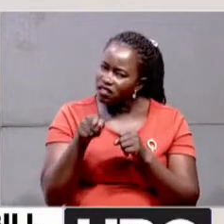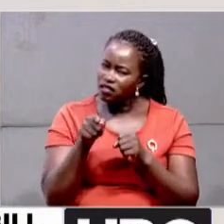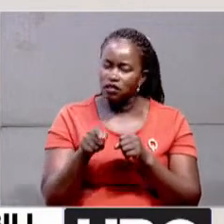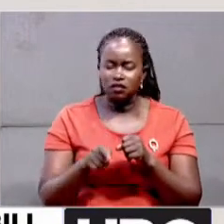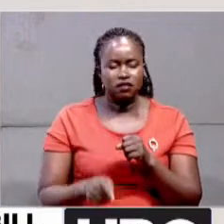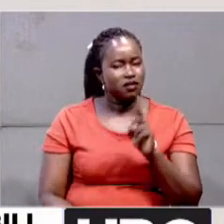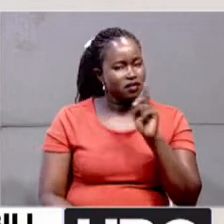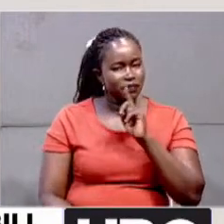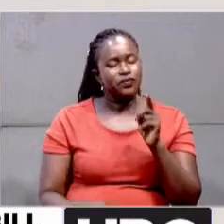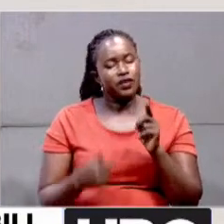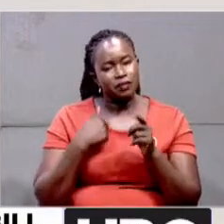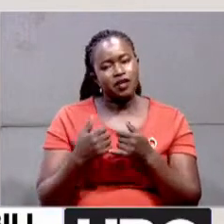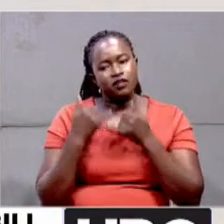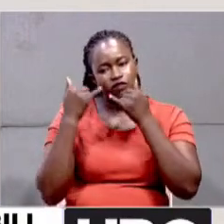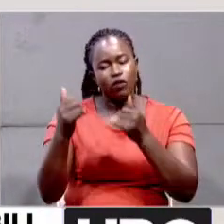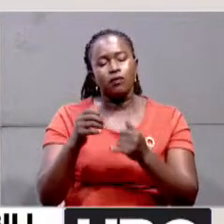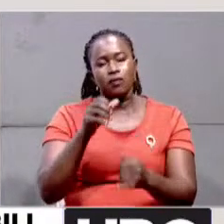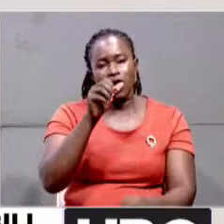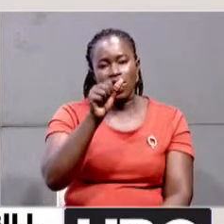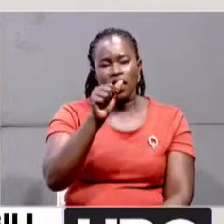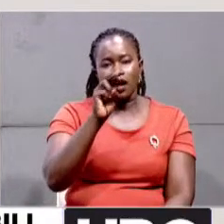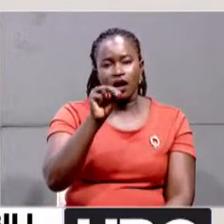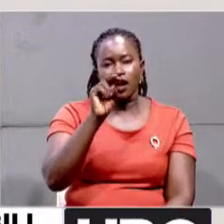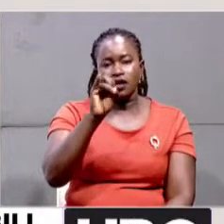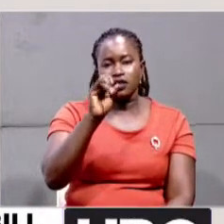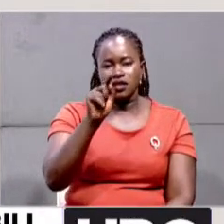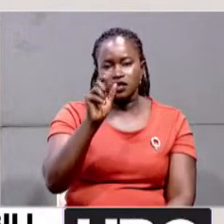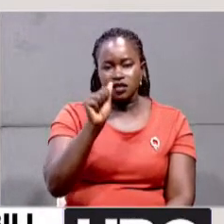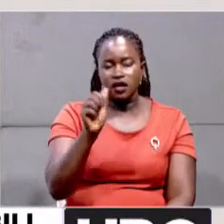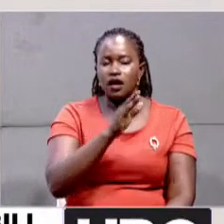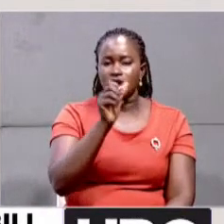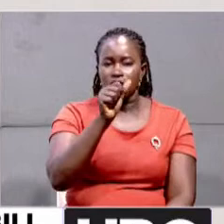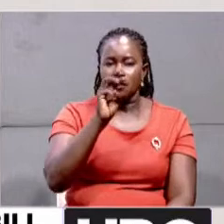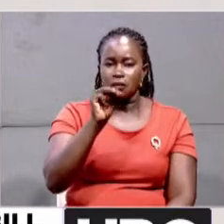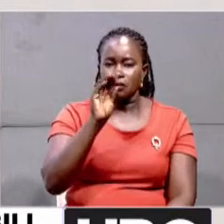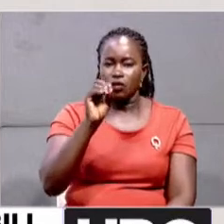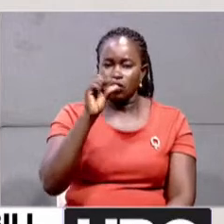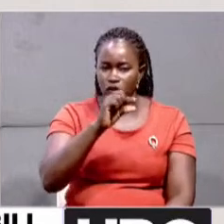So I told Anita Mong, you tell, and I've come now to tell you here.